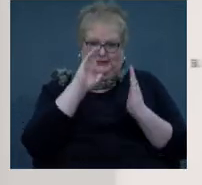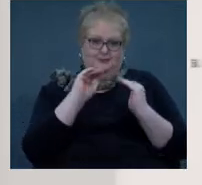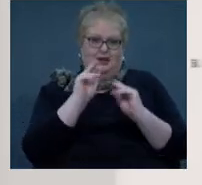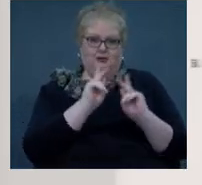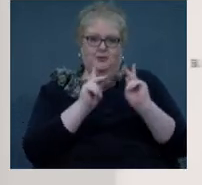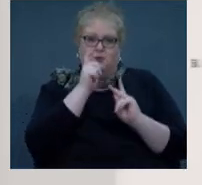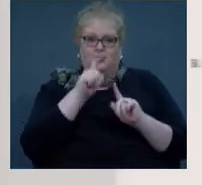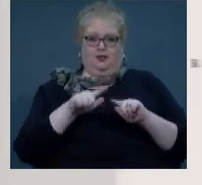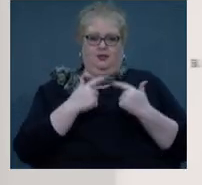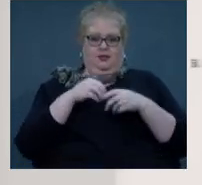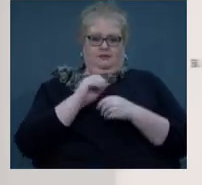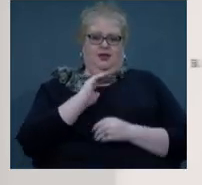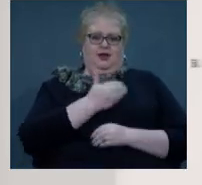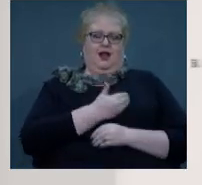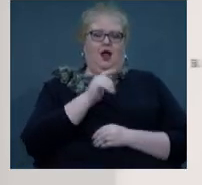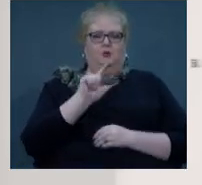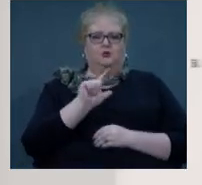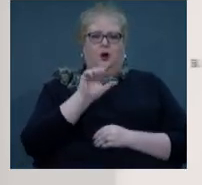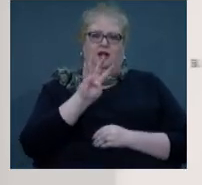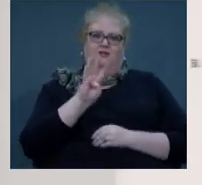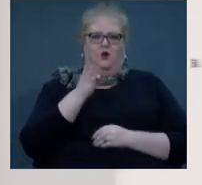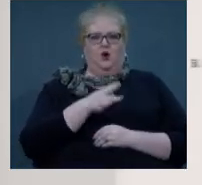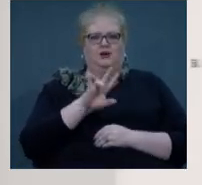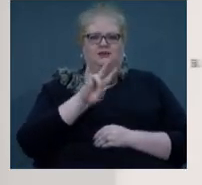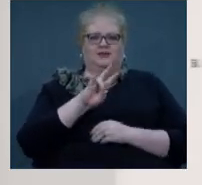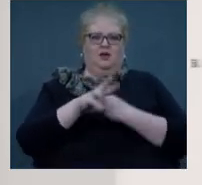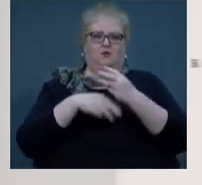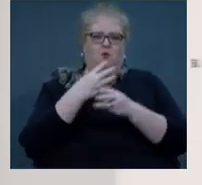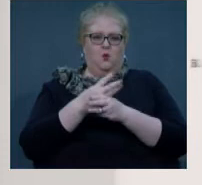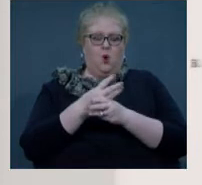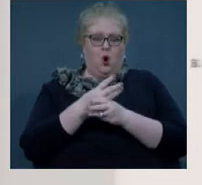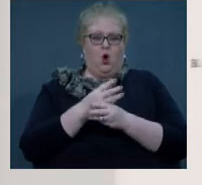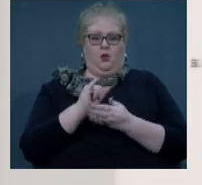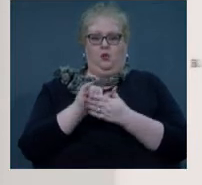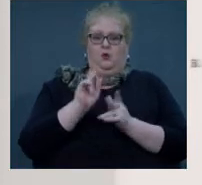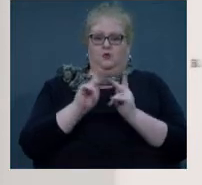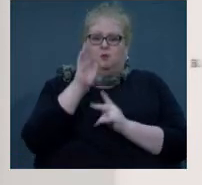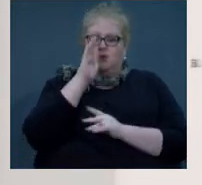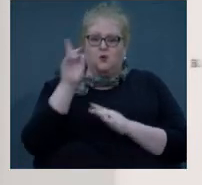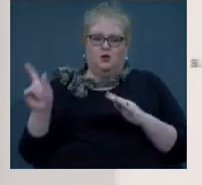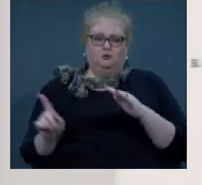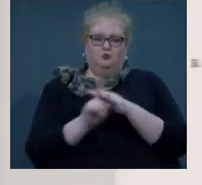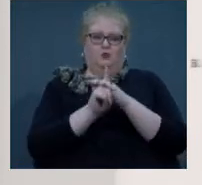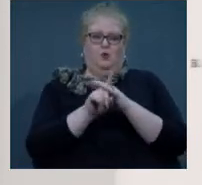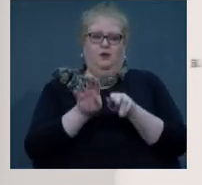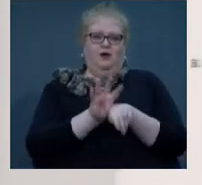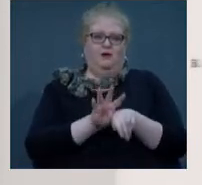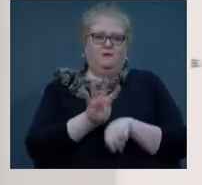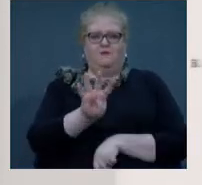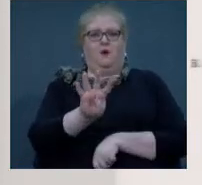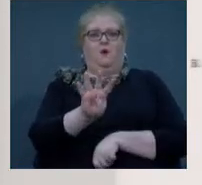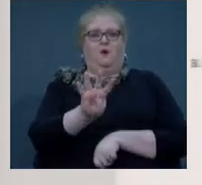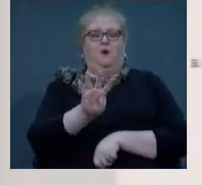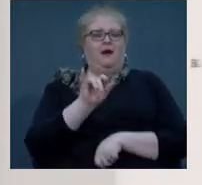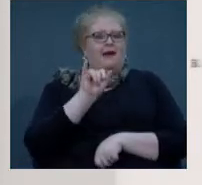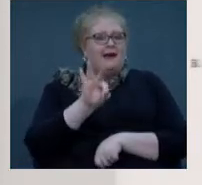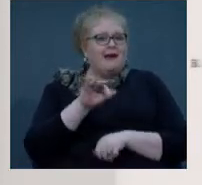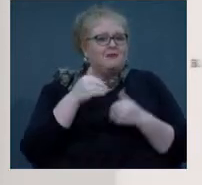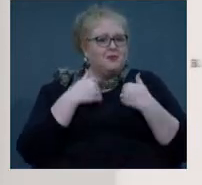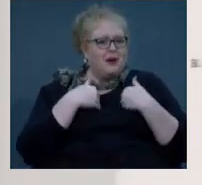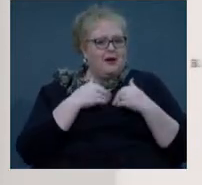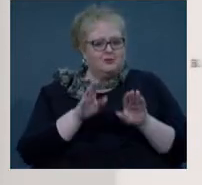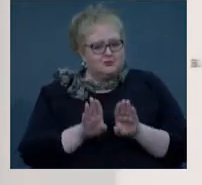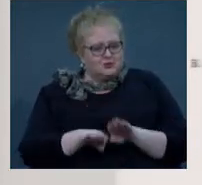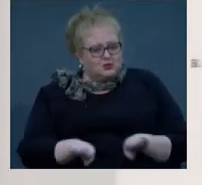world were to get here at 4 p.m. If you have a small child, you have to arrange to